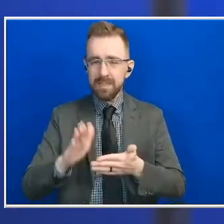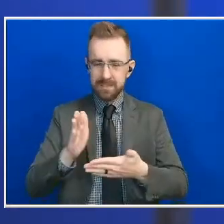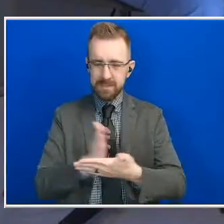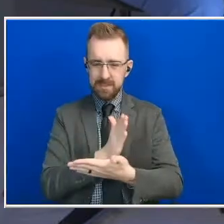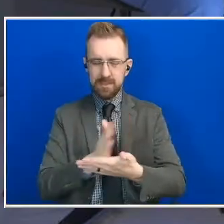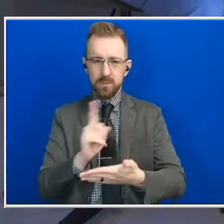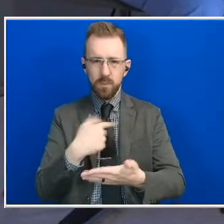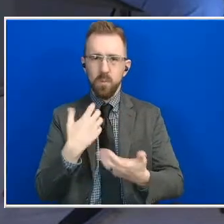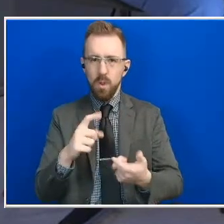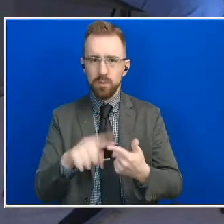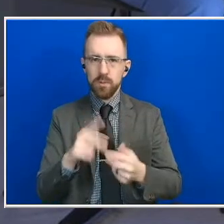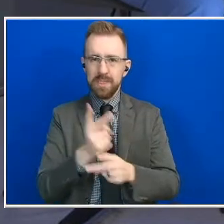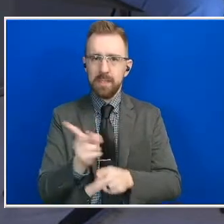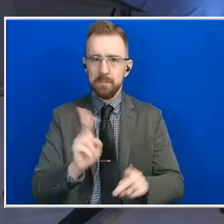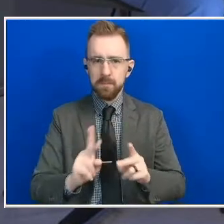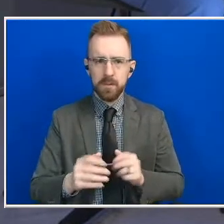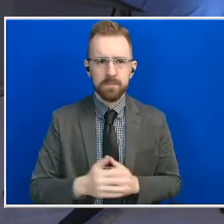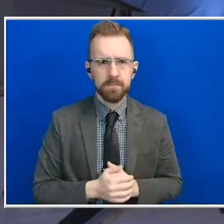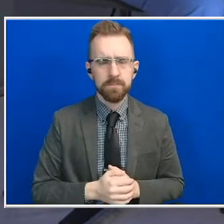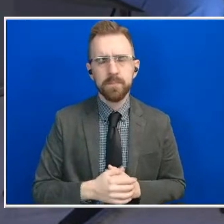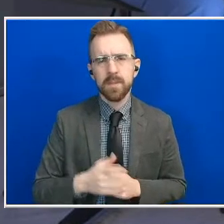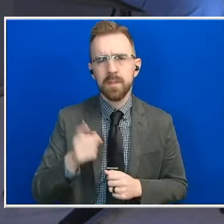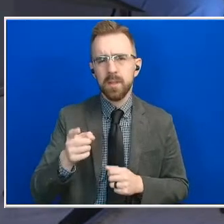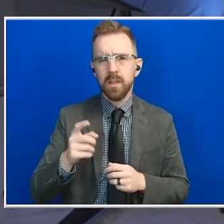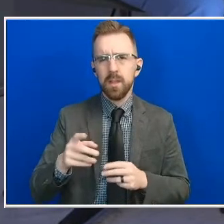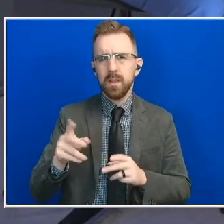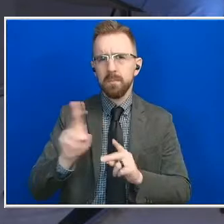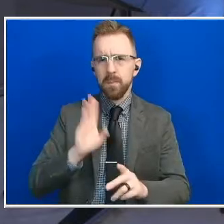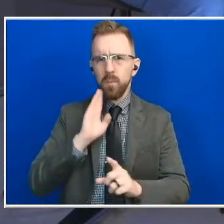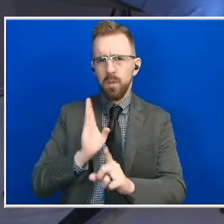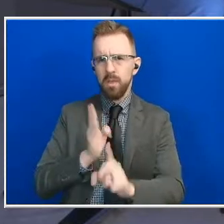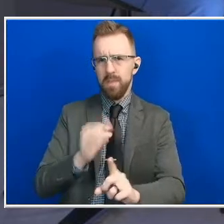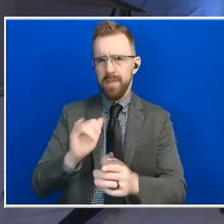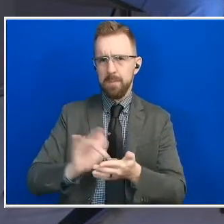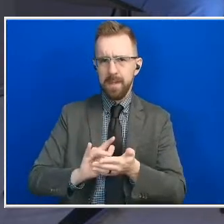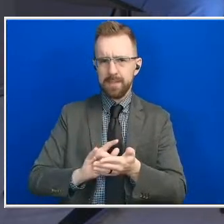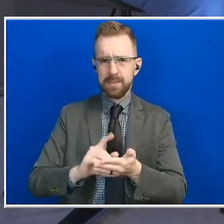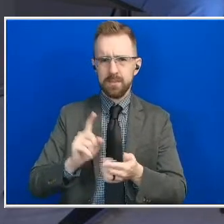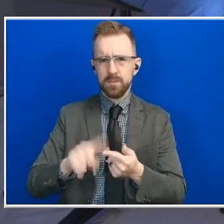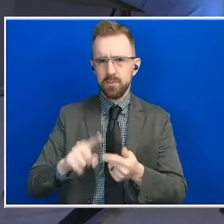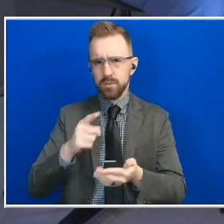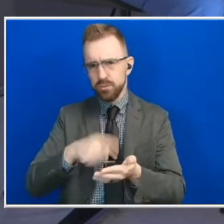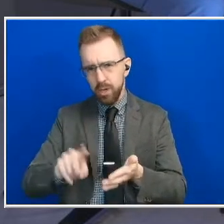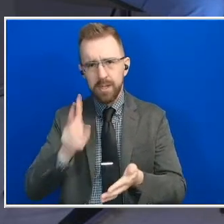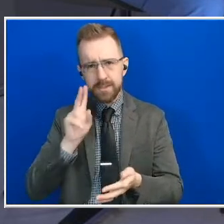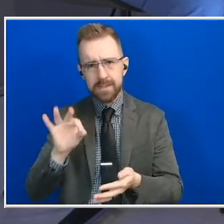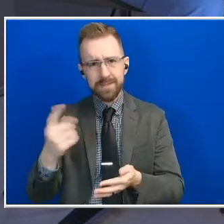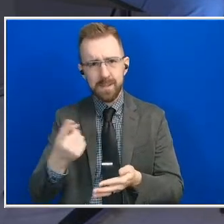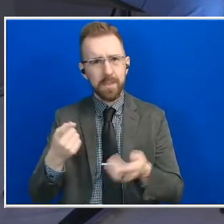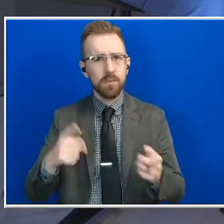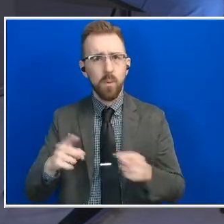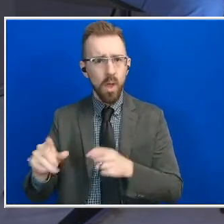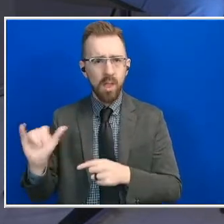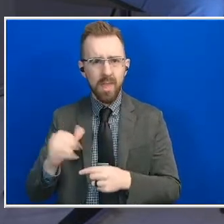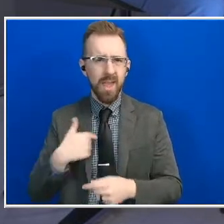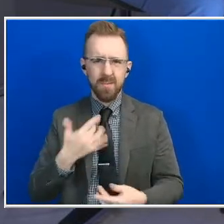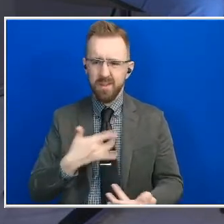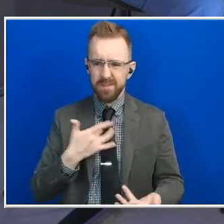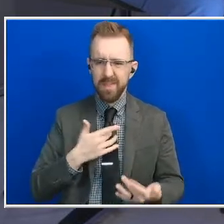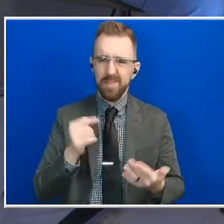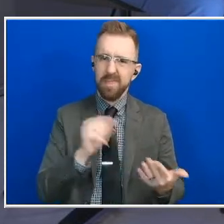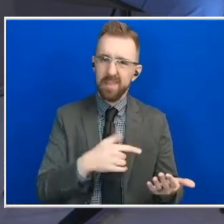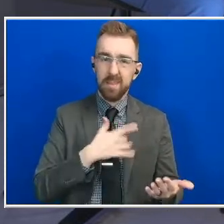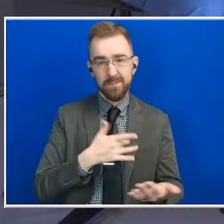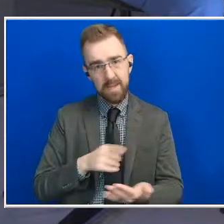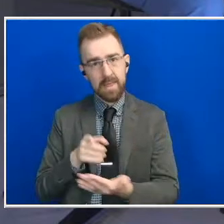is the thyroid something that people go to, kind of a go-to checkpoint to see if something's going on? Like, oh, I'm not feeling this, or I'm feeling that. Let's check your